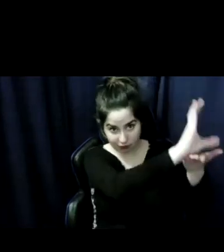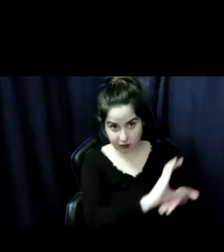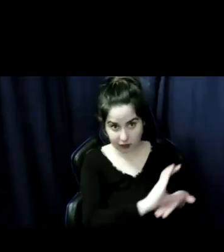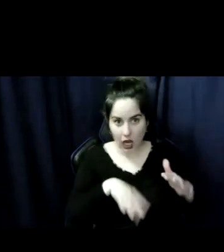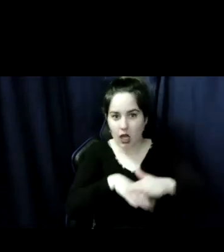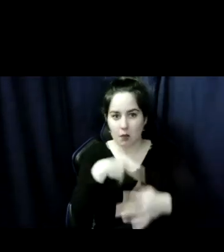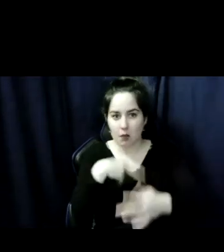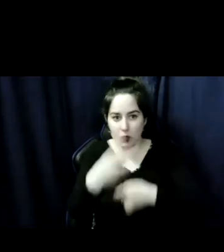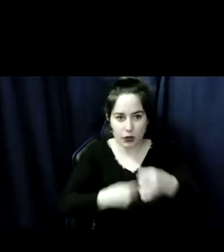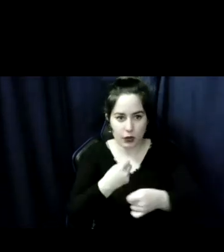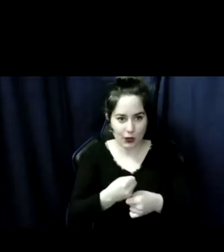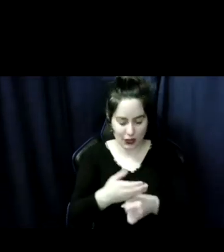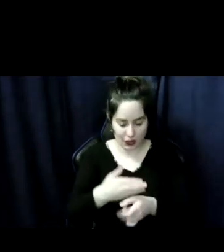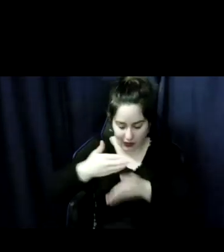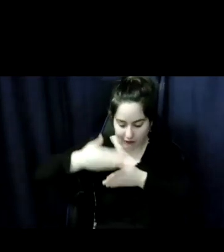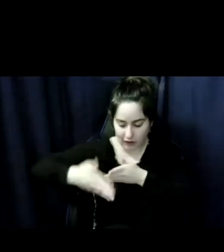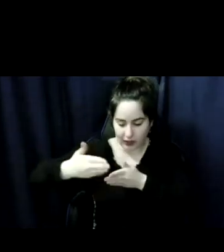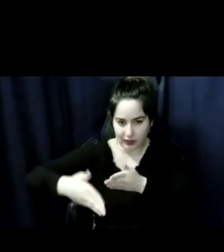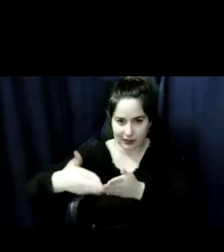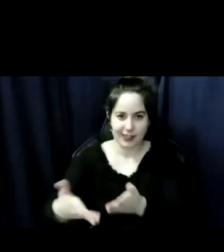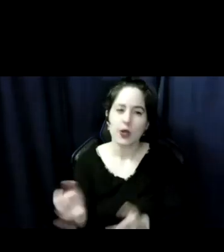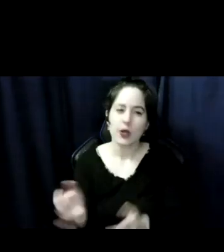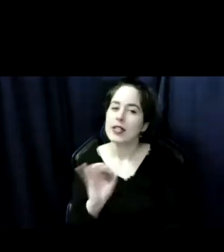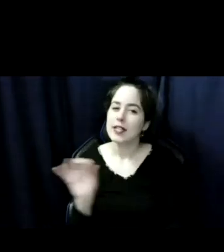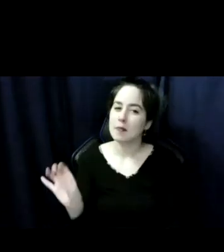more similar to our other grants now.